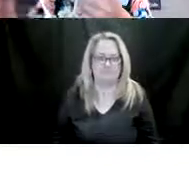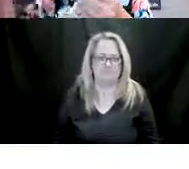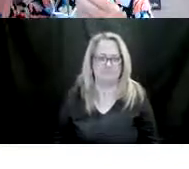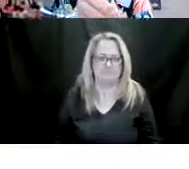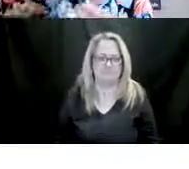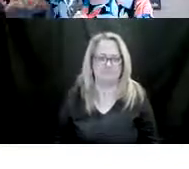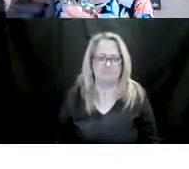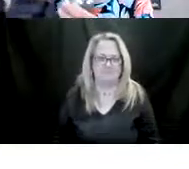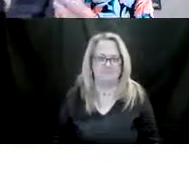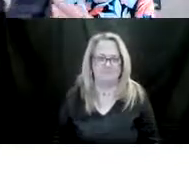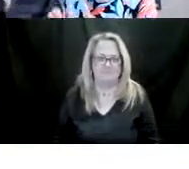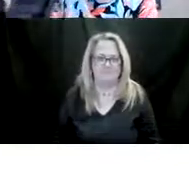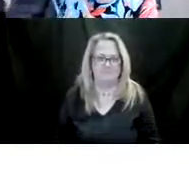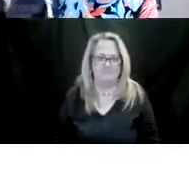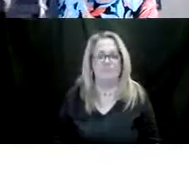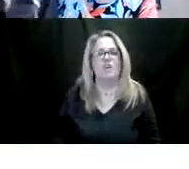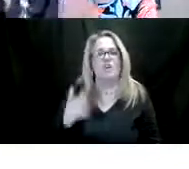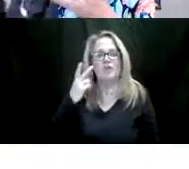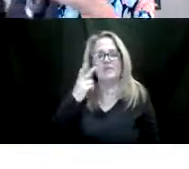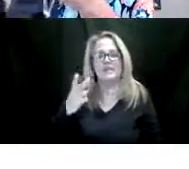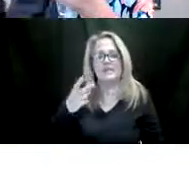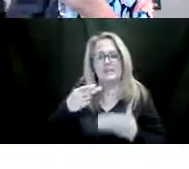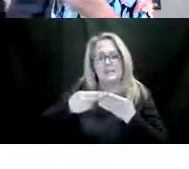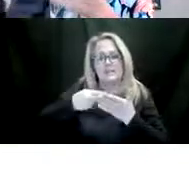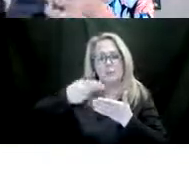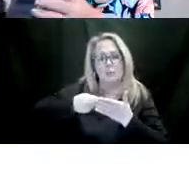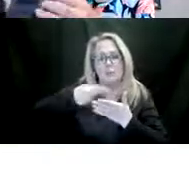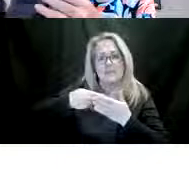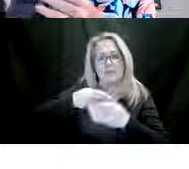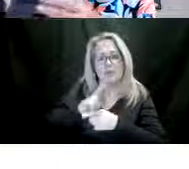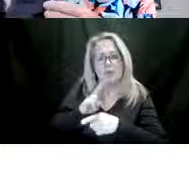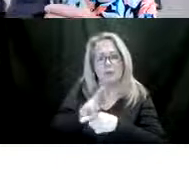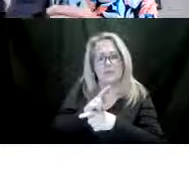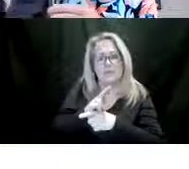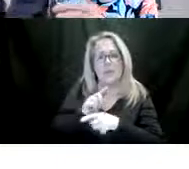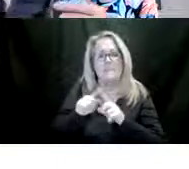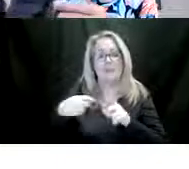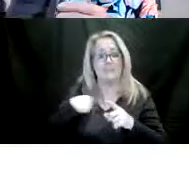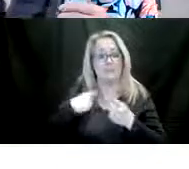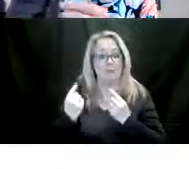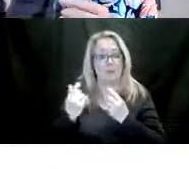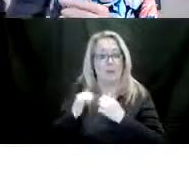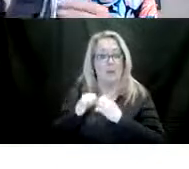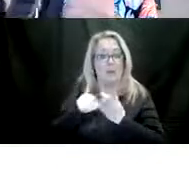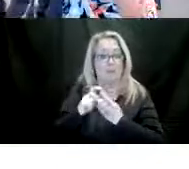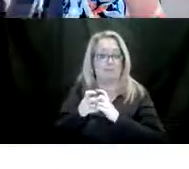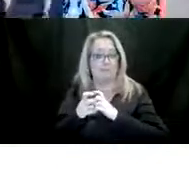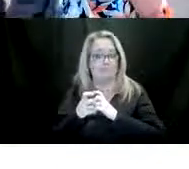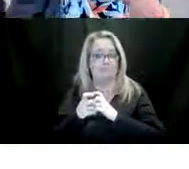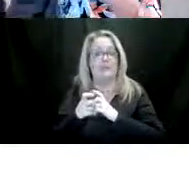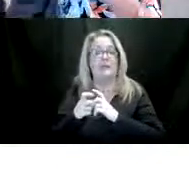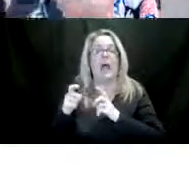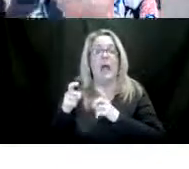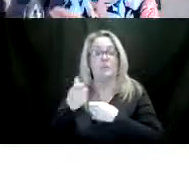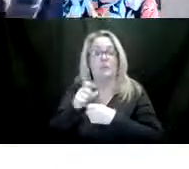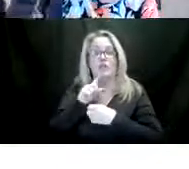You did see spoons that were used and attached, but what I did here was to kind of make sure